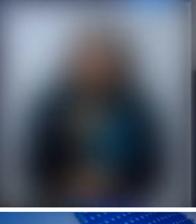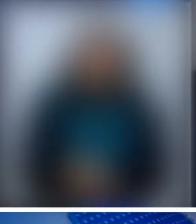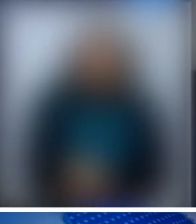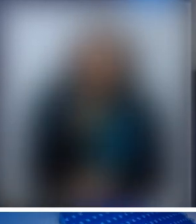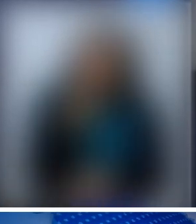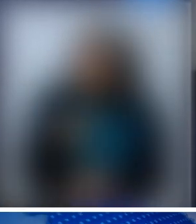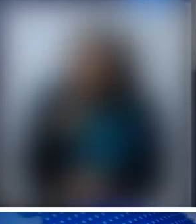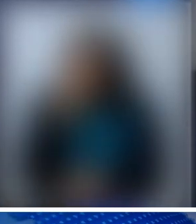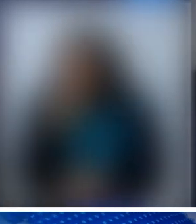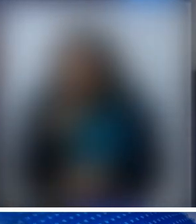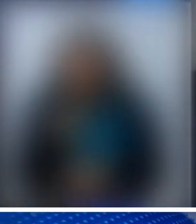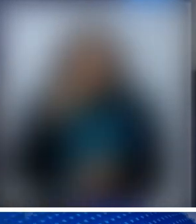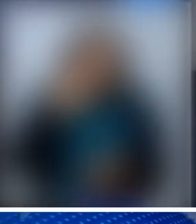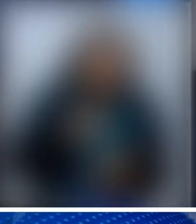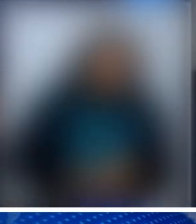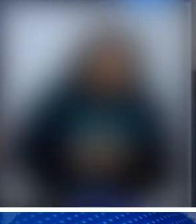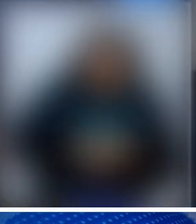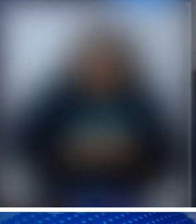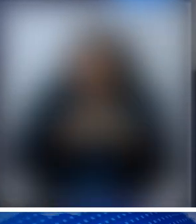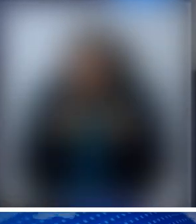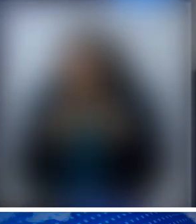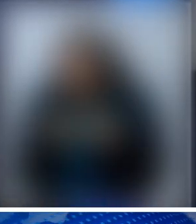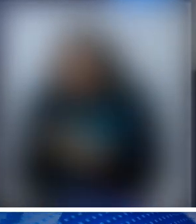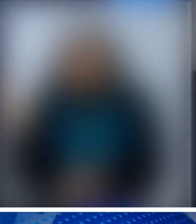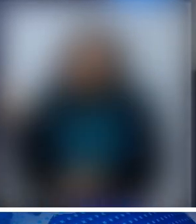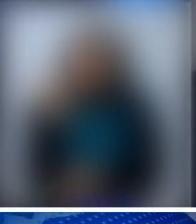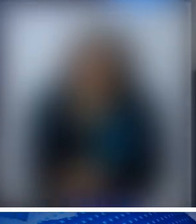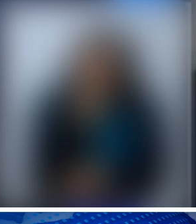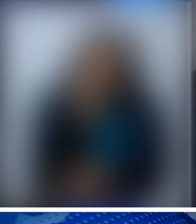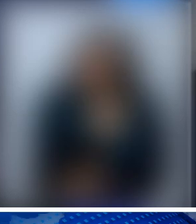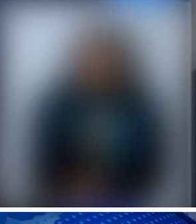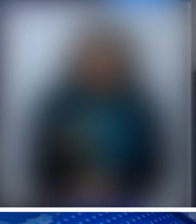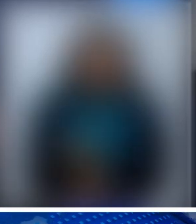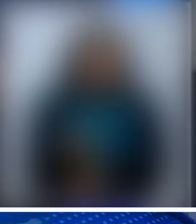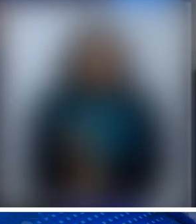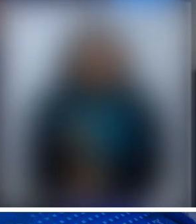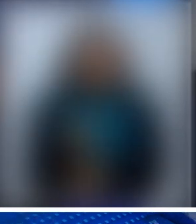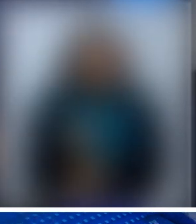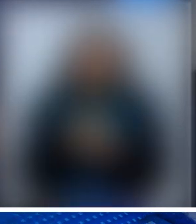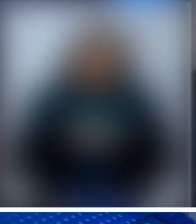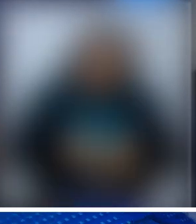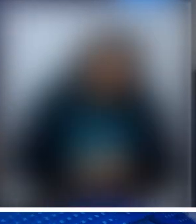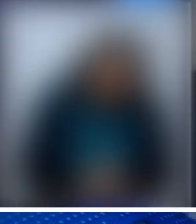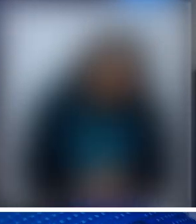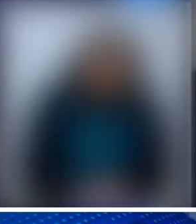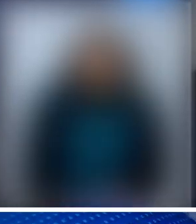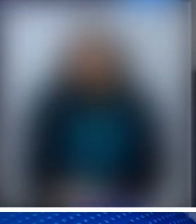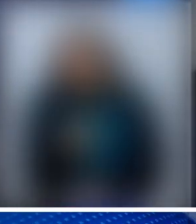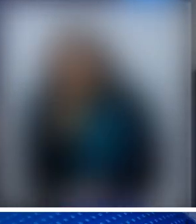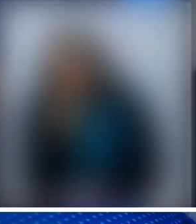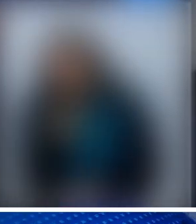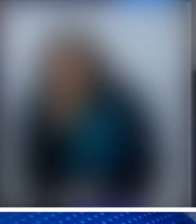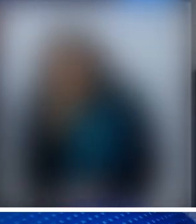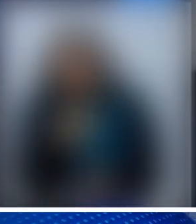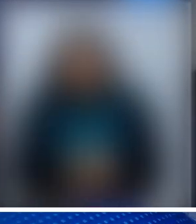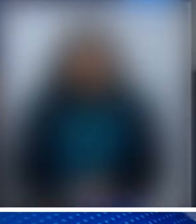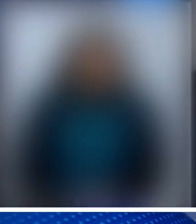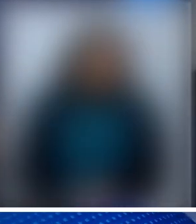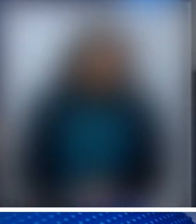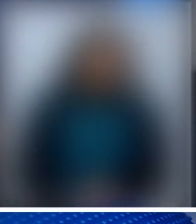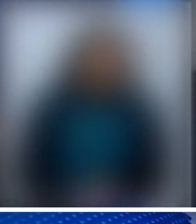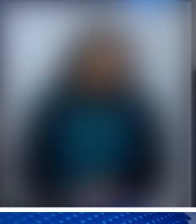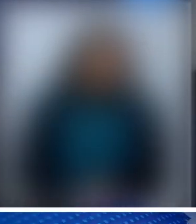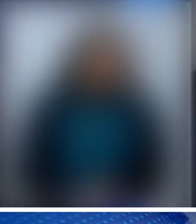of nutrition in those food that our household are consuming. And also food security indicators such as food